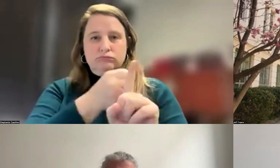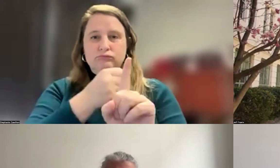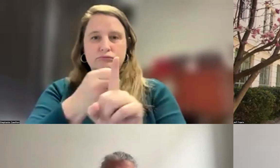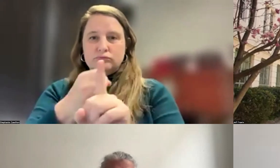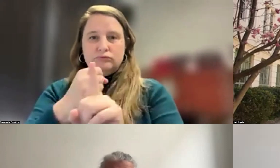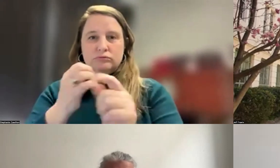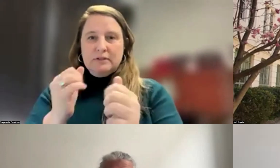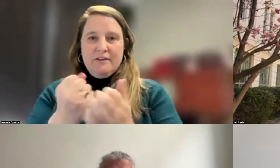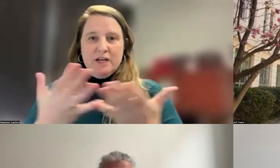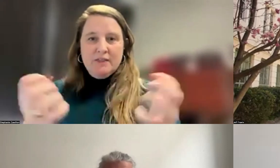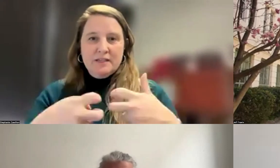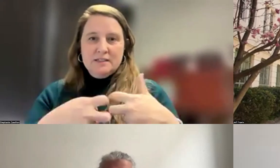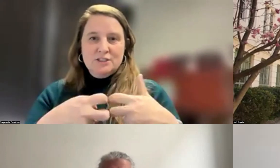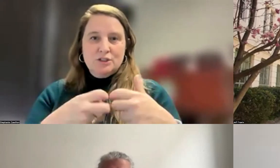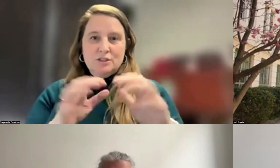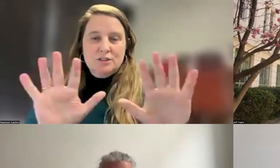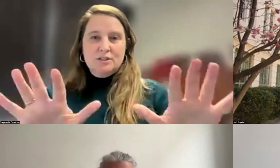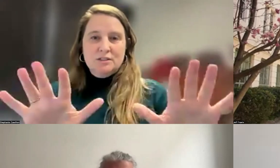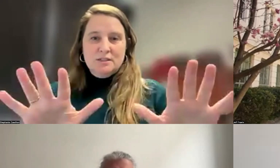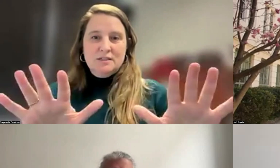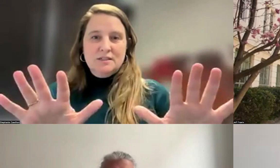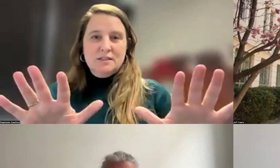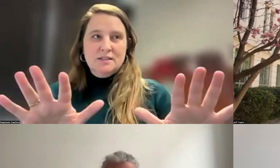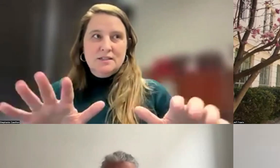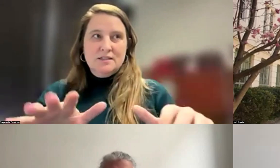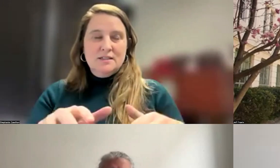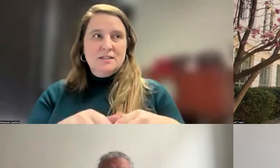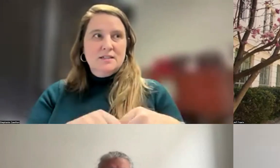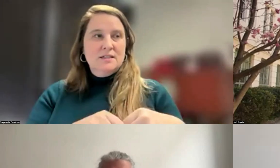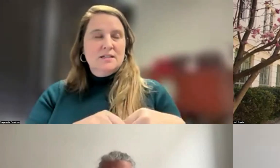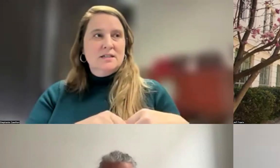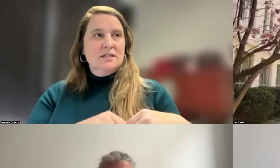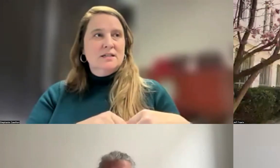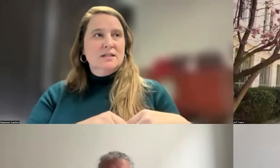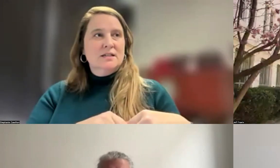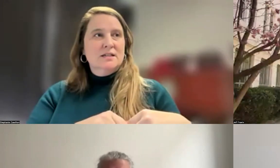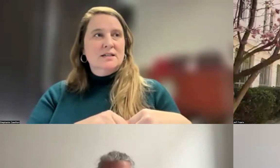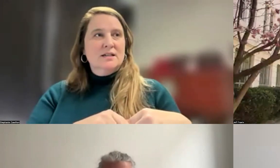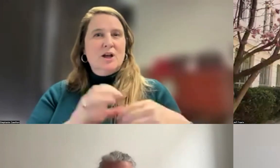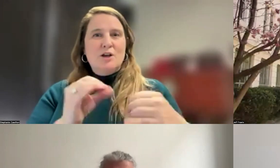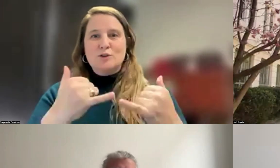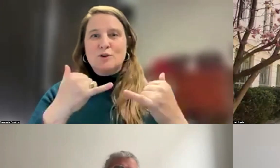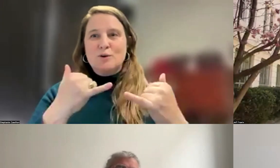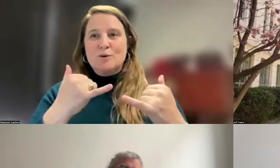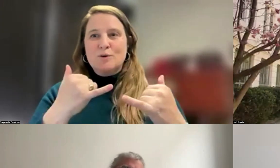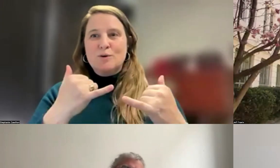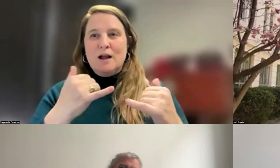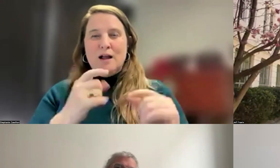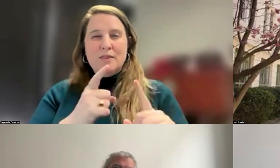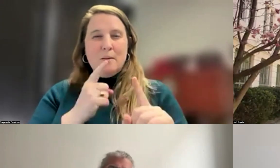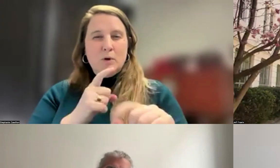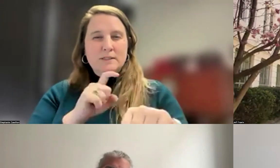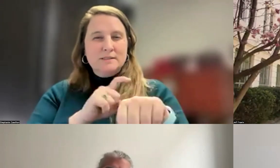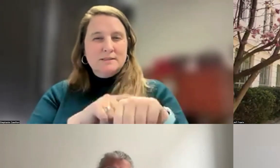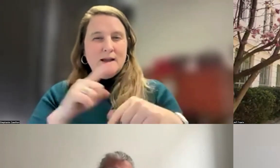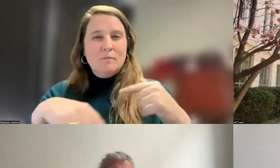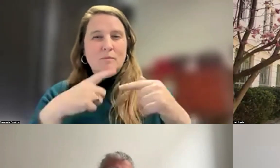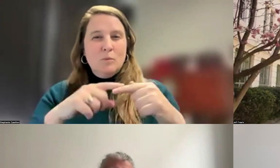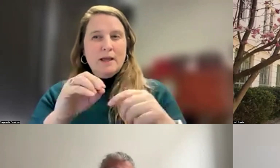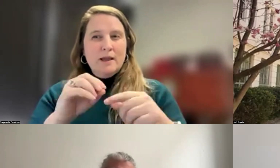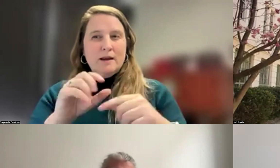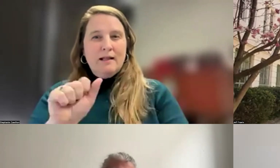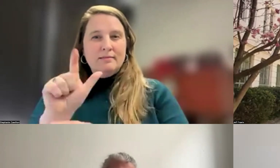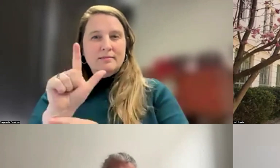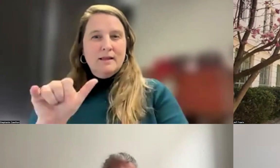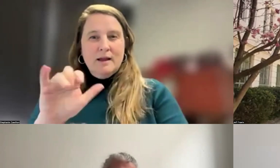COVID. When that just everything hit all at once and it all became digital overnight, and it was a lot. So